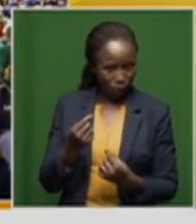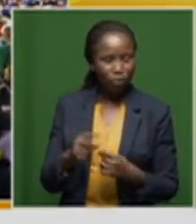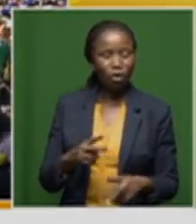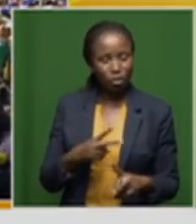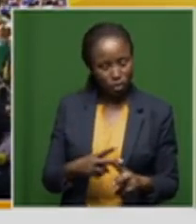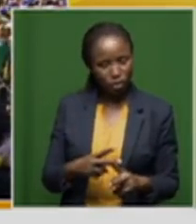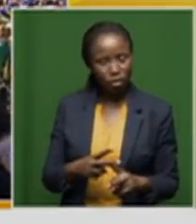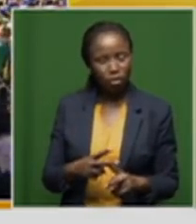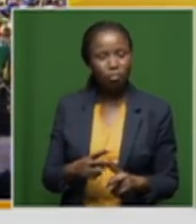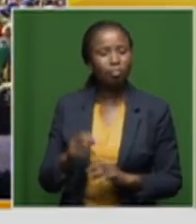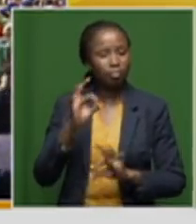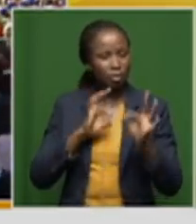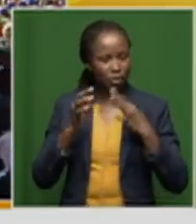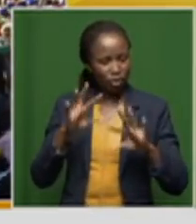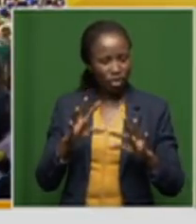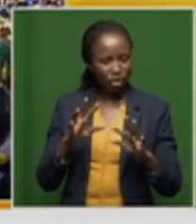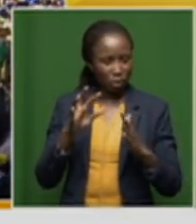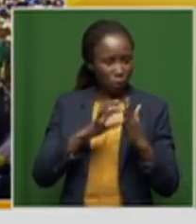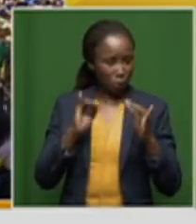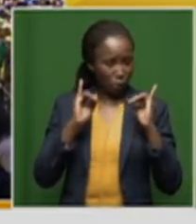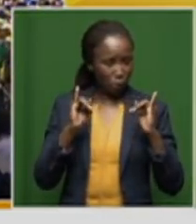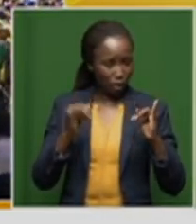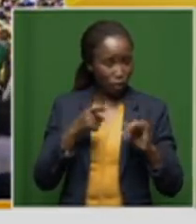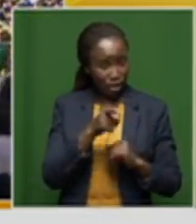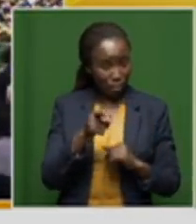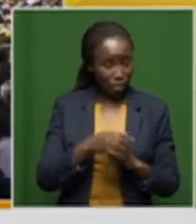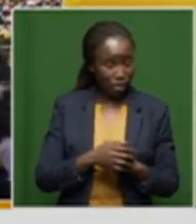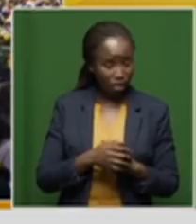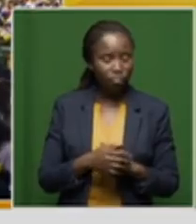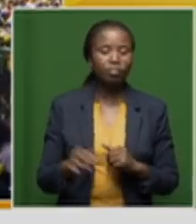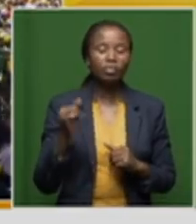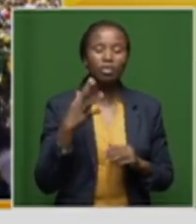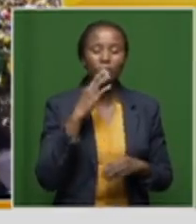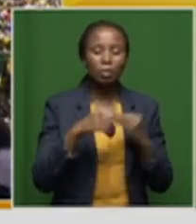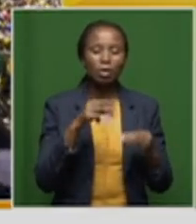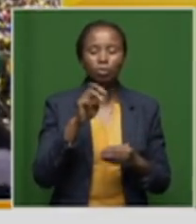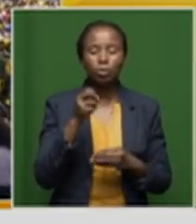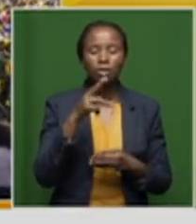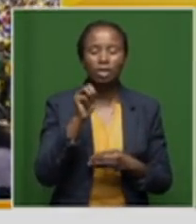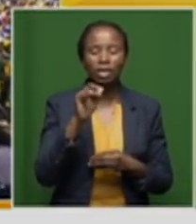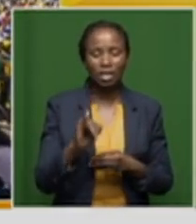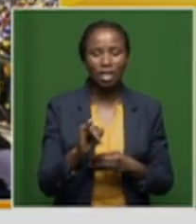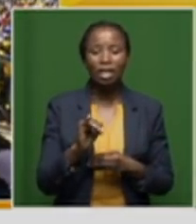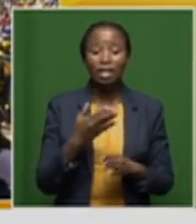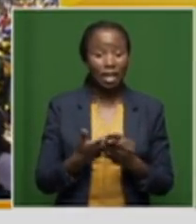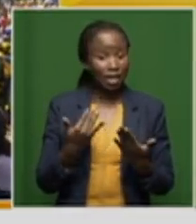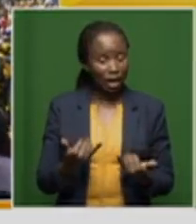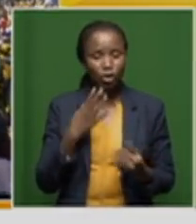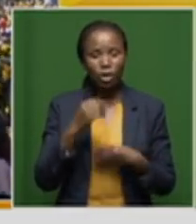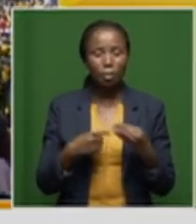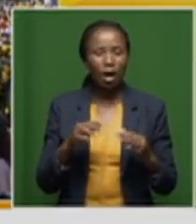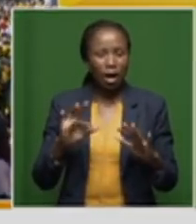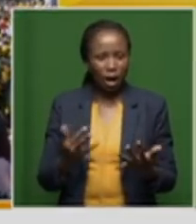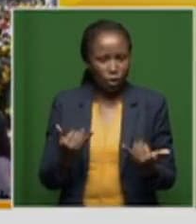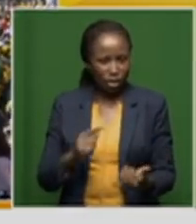another horrific episode for him? Samgelo, this morning you spoke to Mtumseni. In fact, let's just speak about how they were welcomed